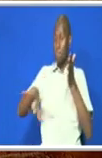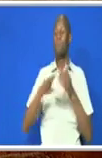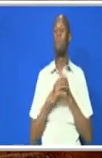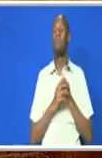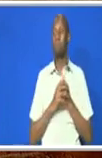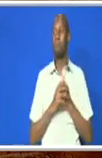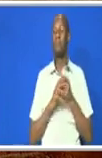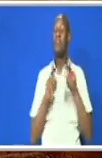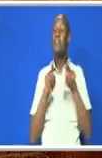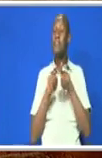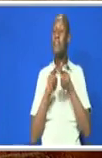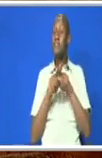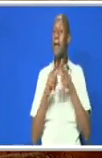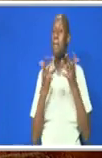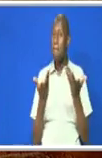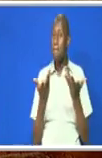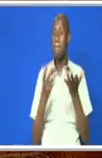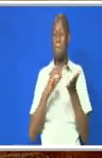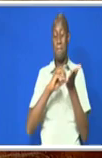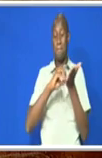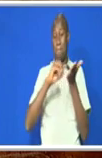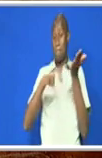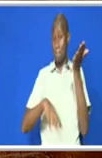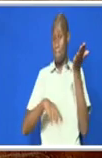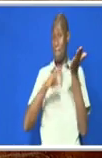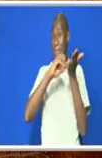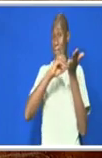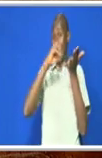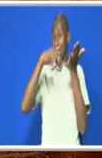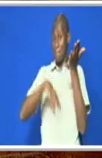Removing is the same as subtracting.